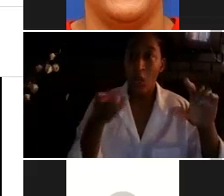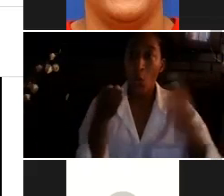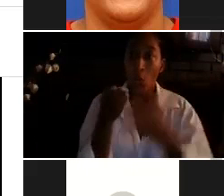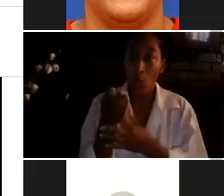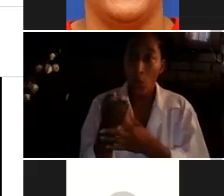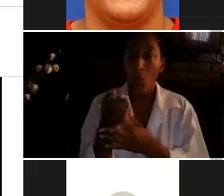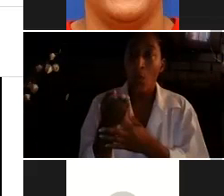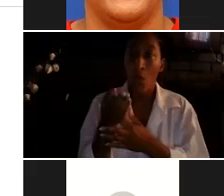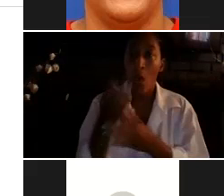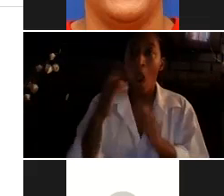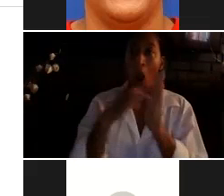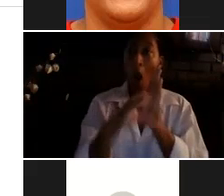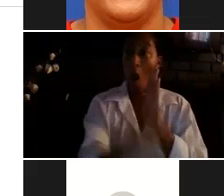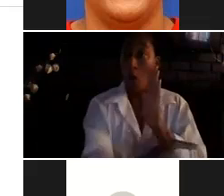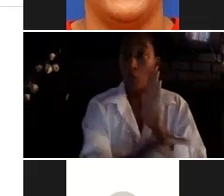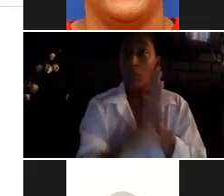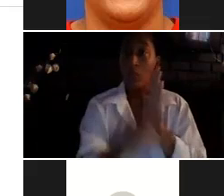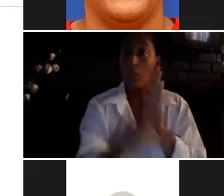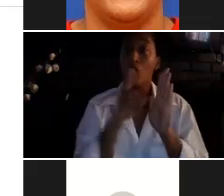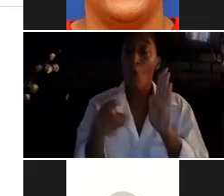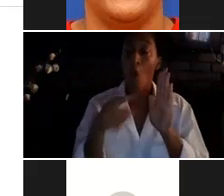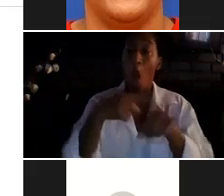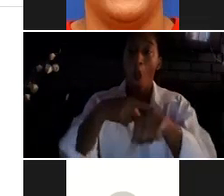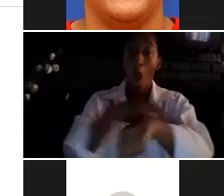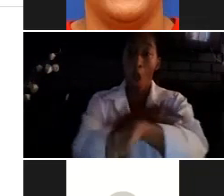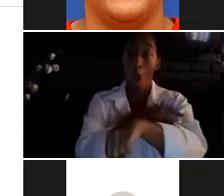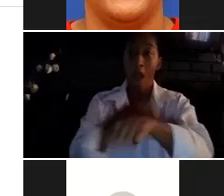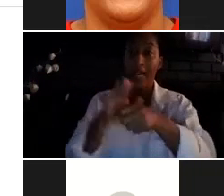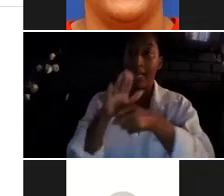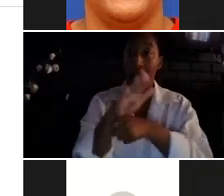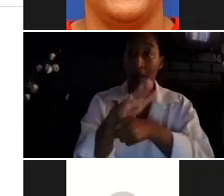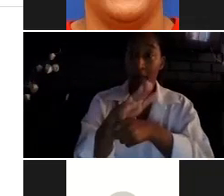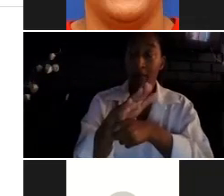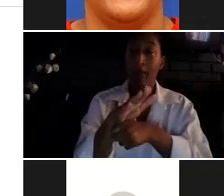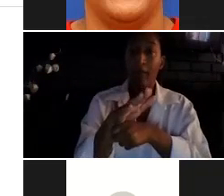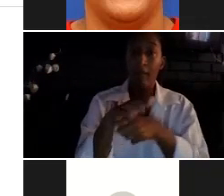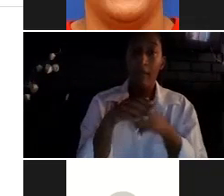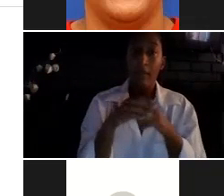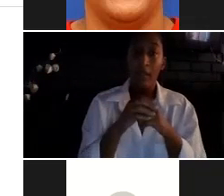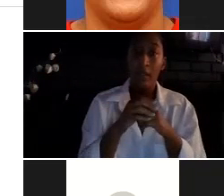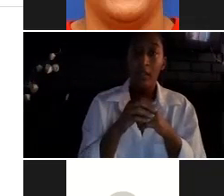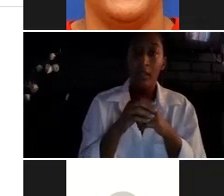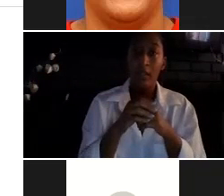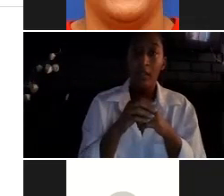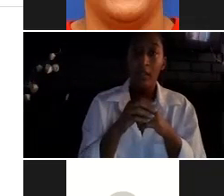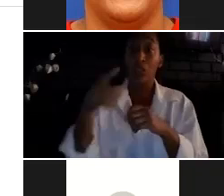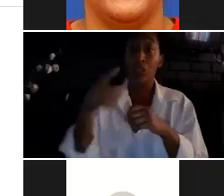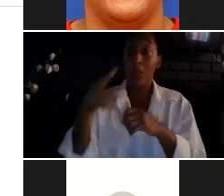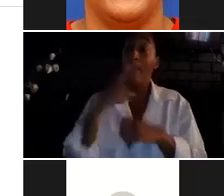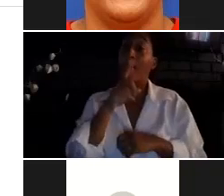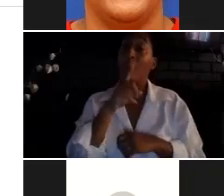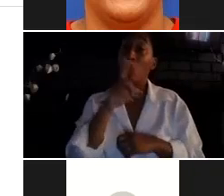that they are long enough, connect, that they're science